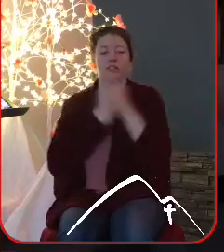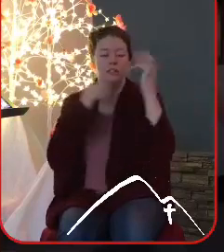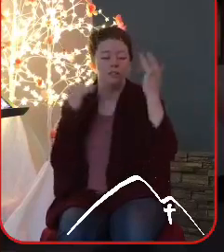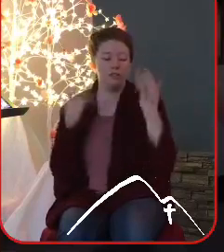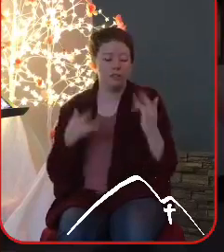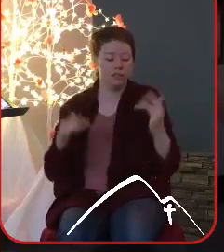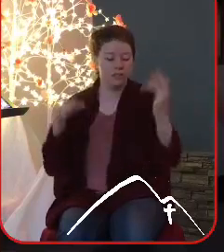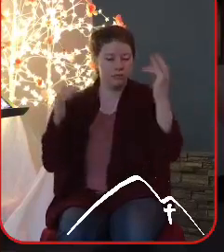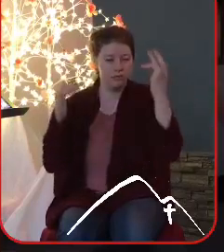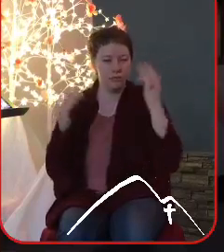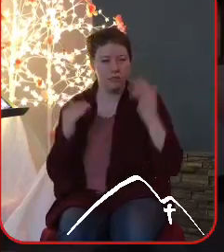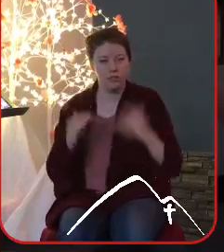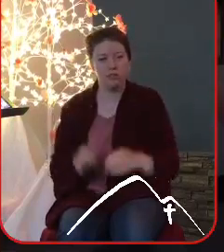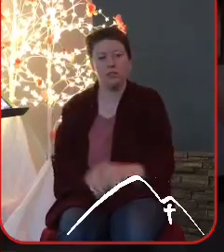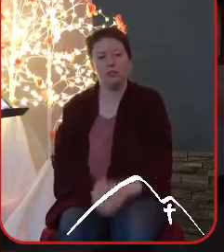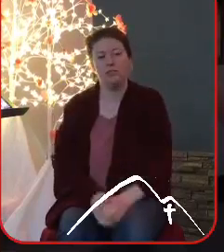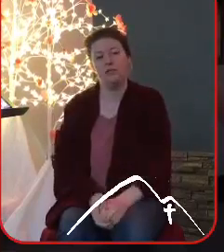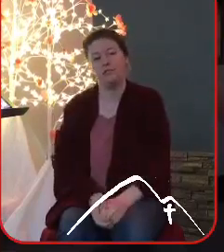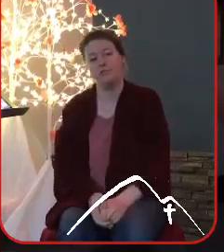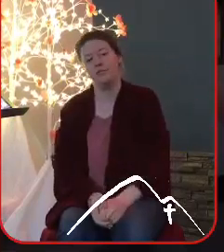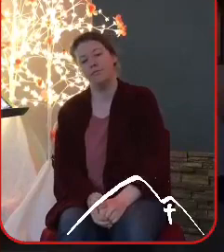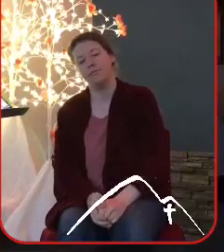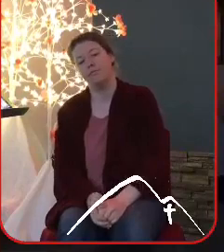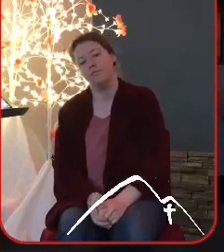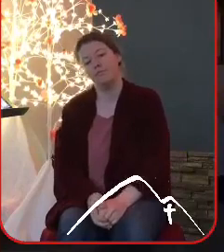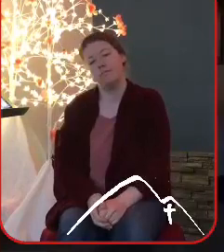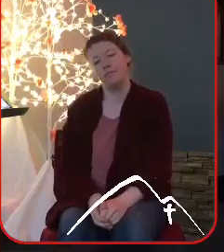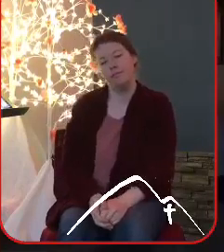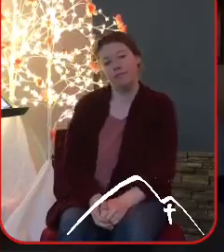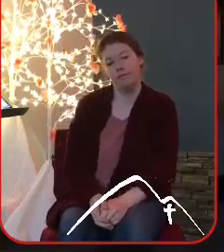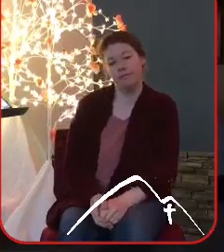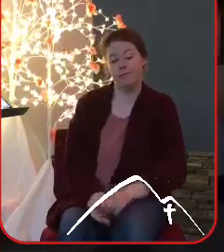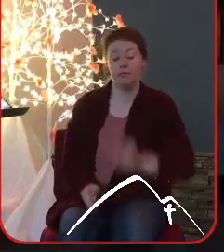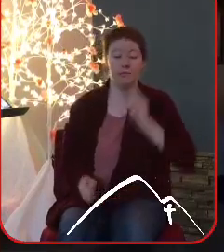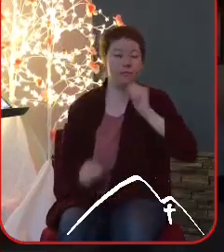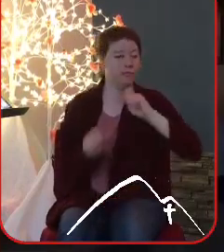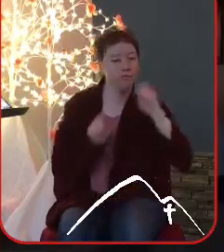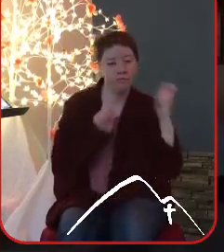his wind and mercy.